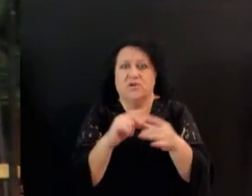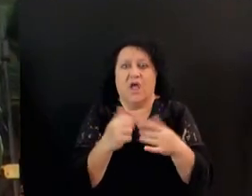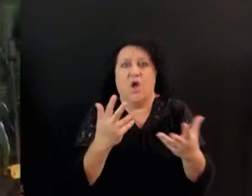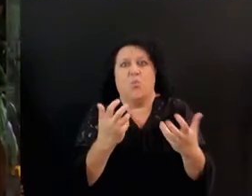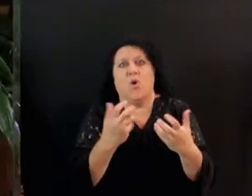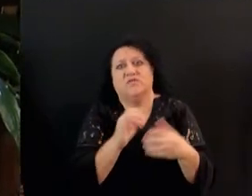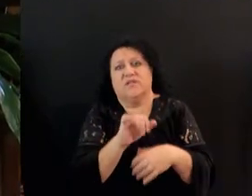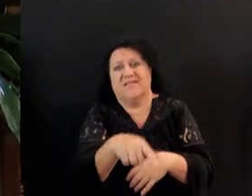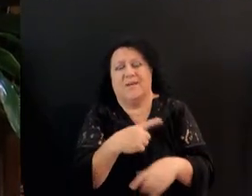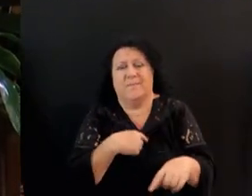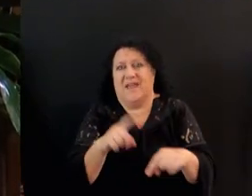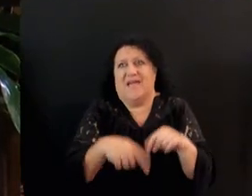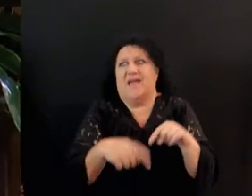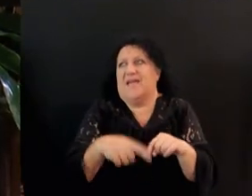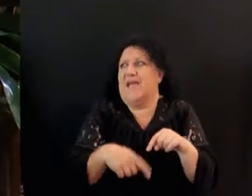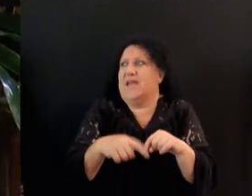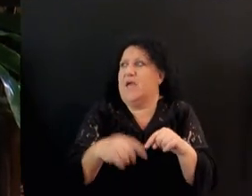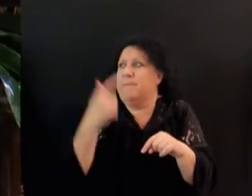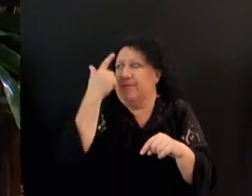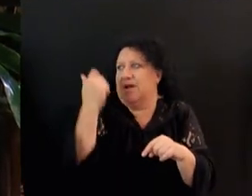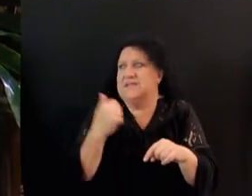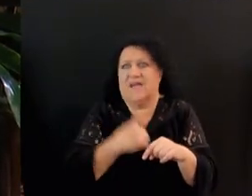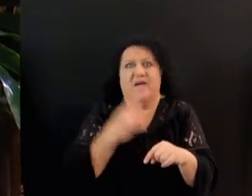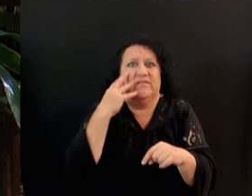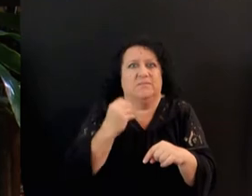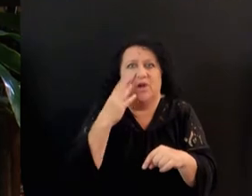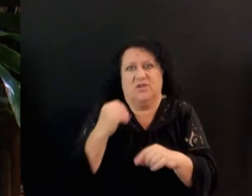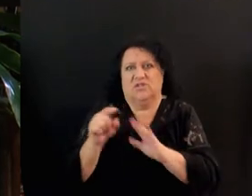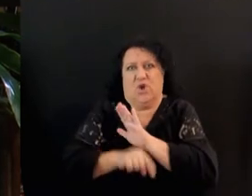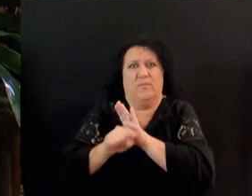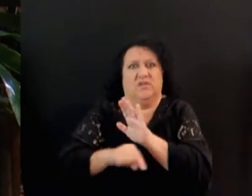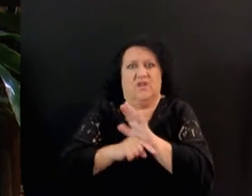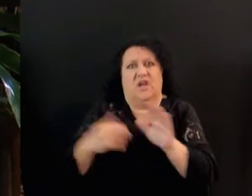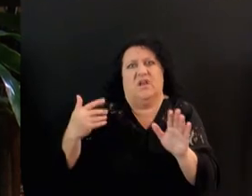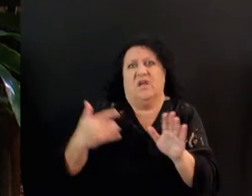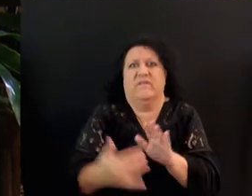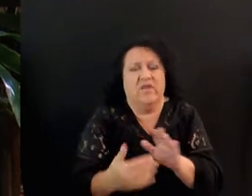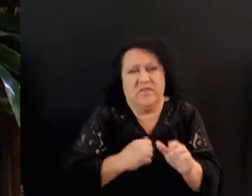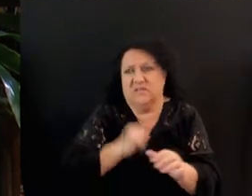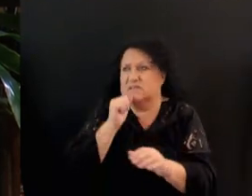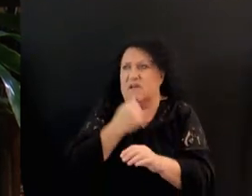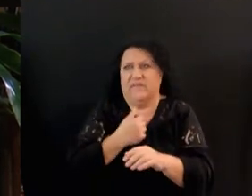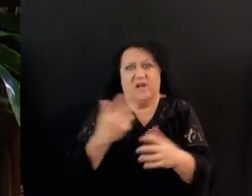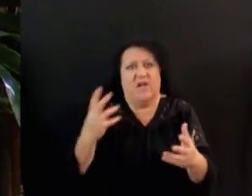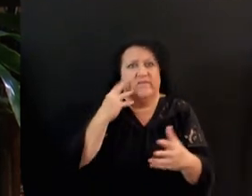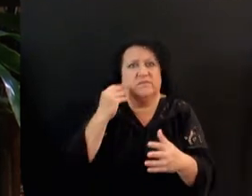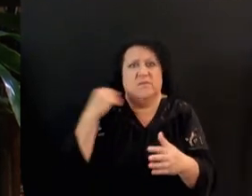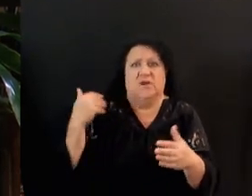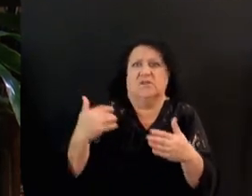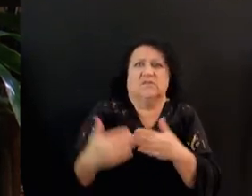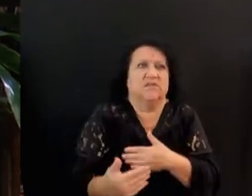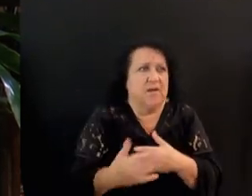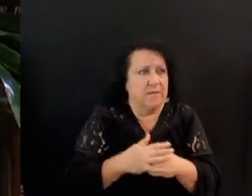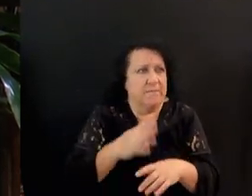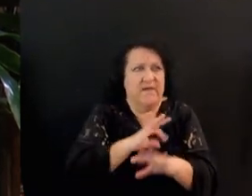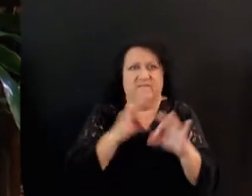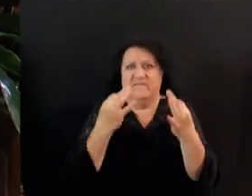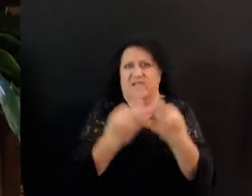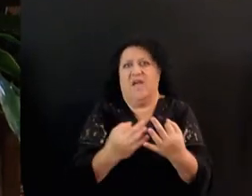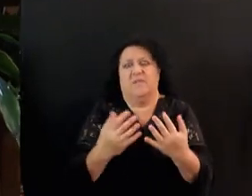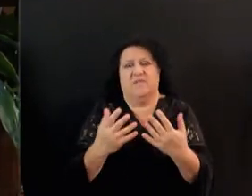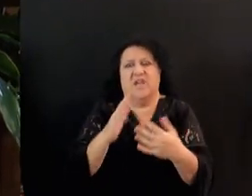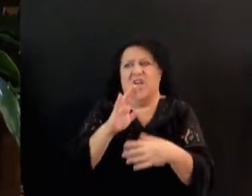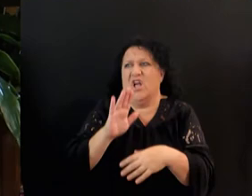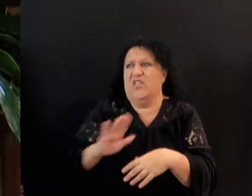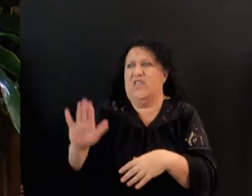I can't because of all that I have been through. And the suffering that I have known and what my family did to me or